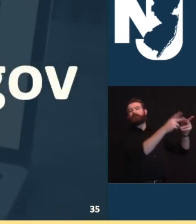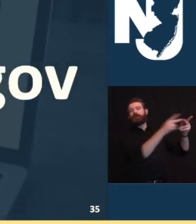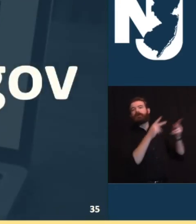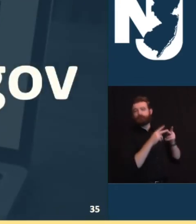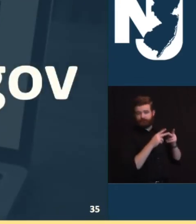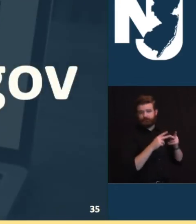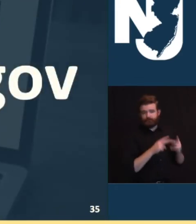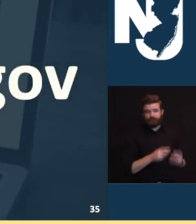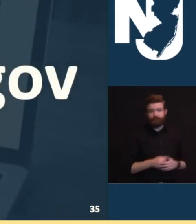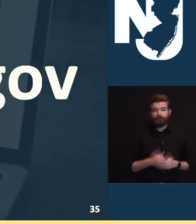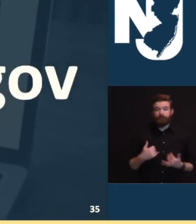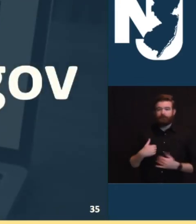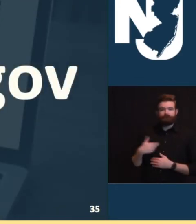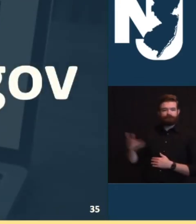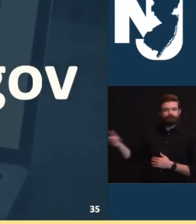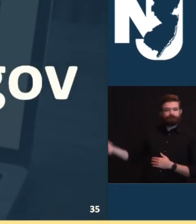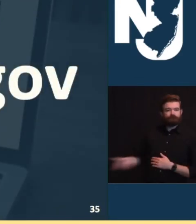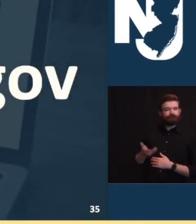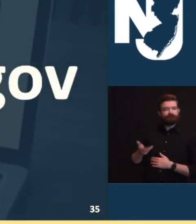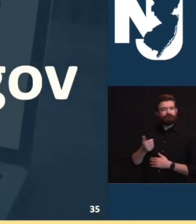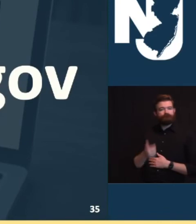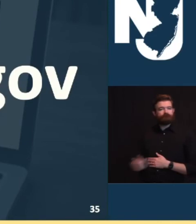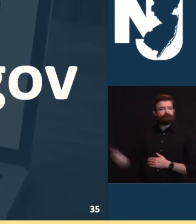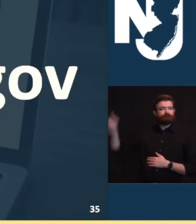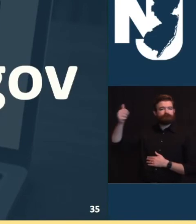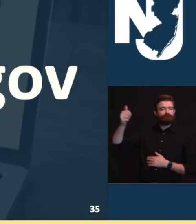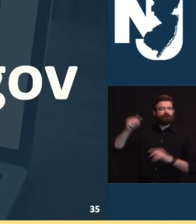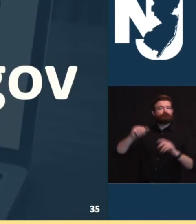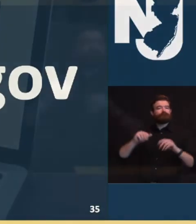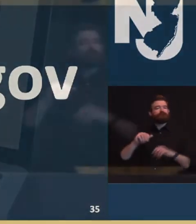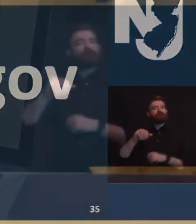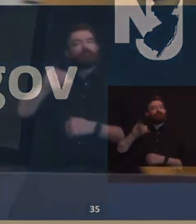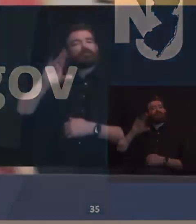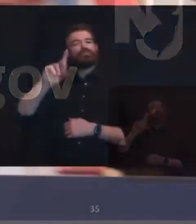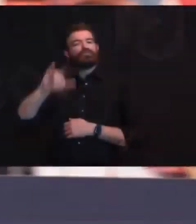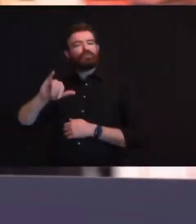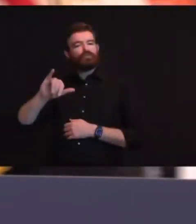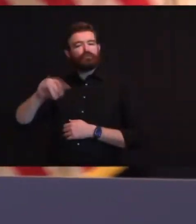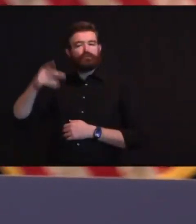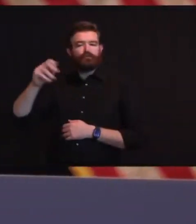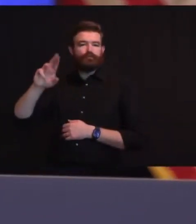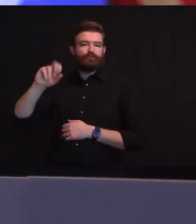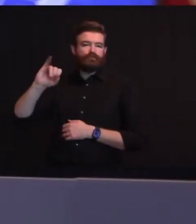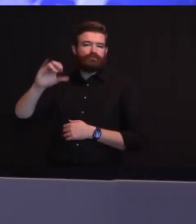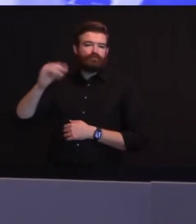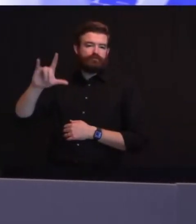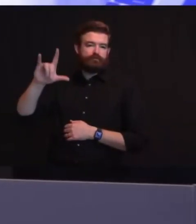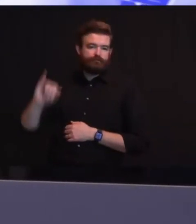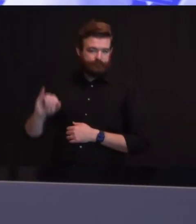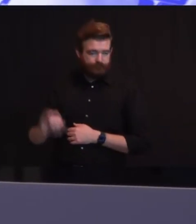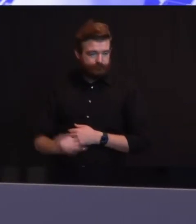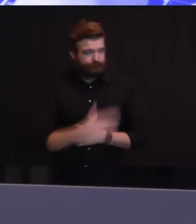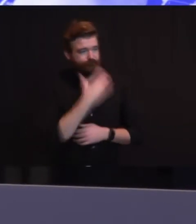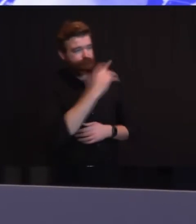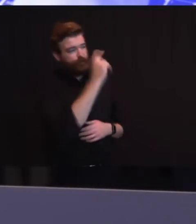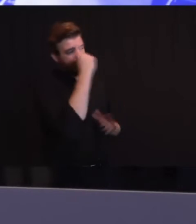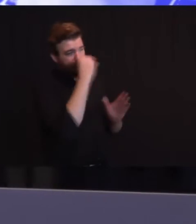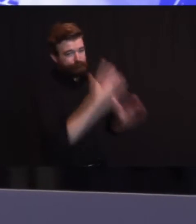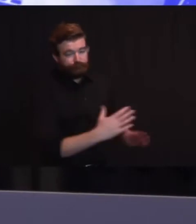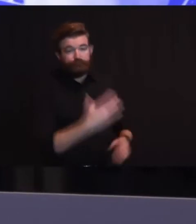no introduction, the Commissioner of the Department of Health, Judy Persichilli. Thank you, Governor, and good afternoon. Well, as the Governor